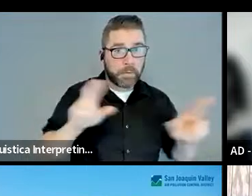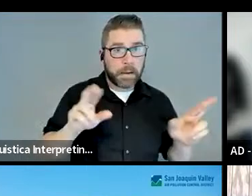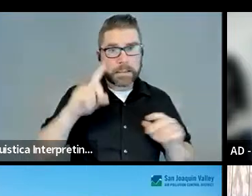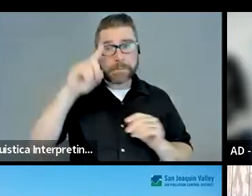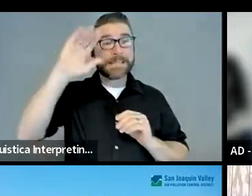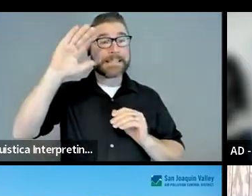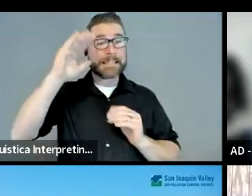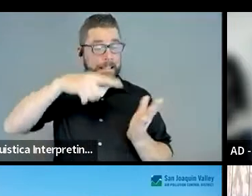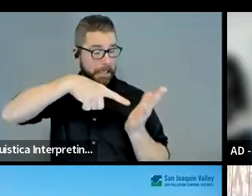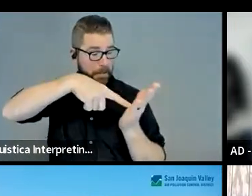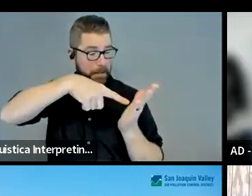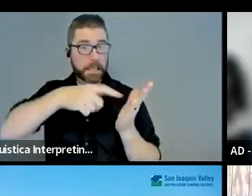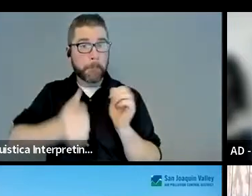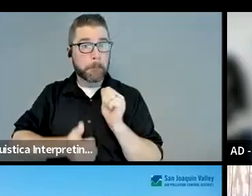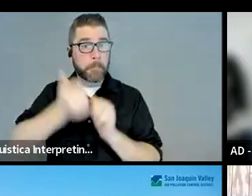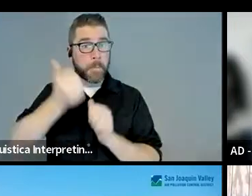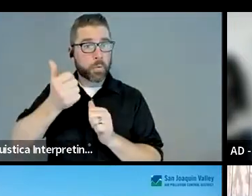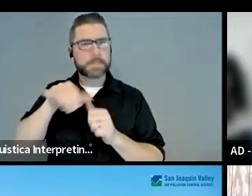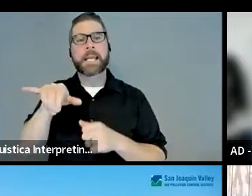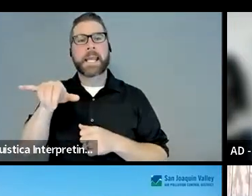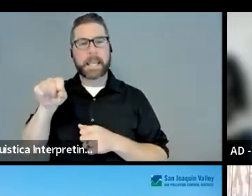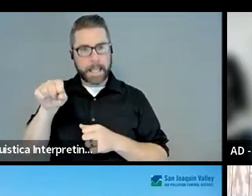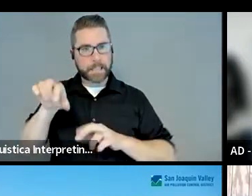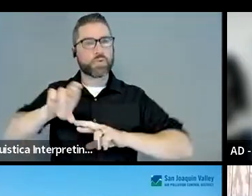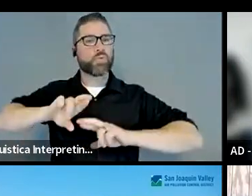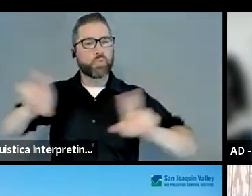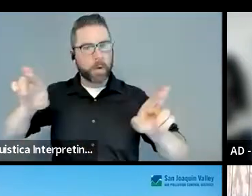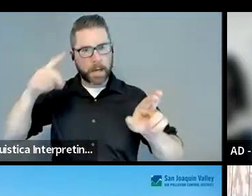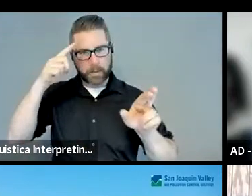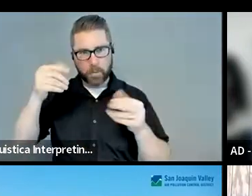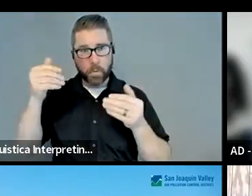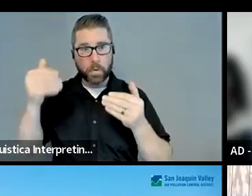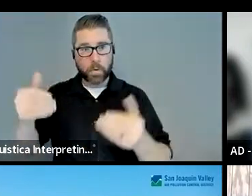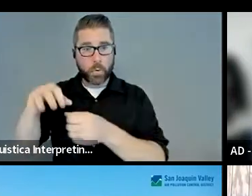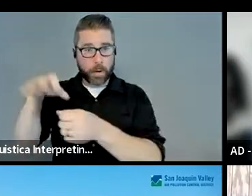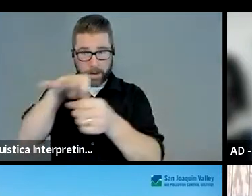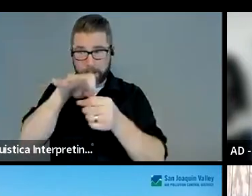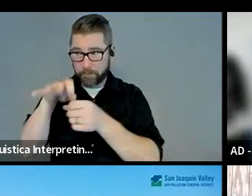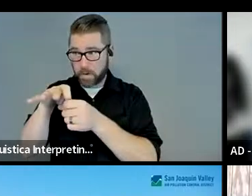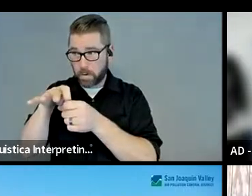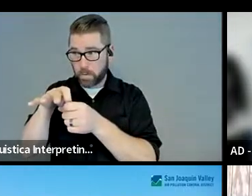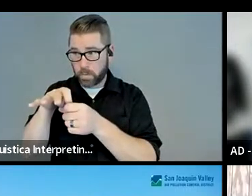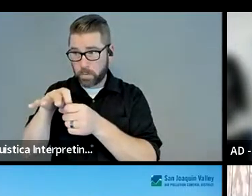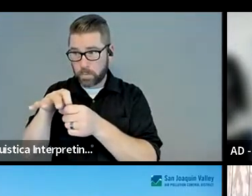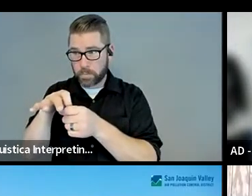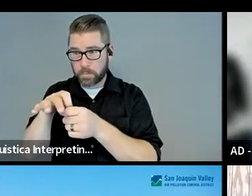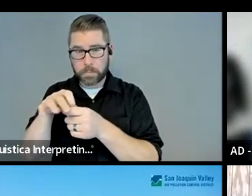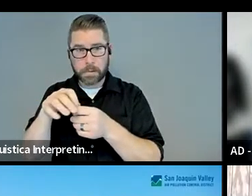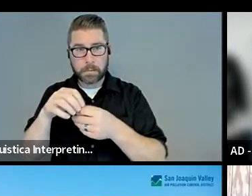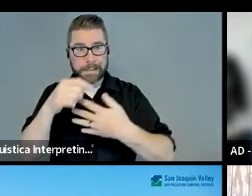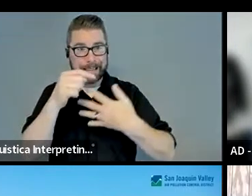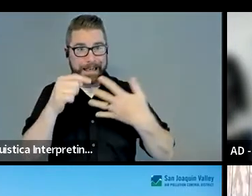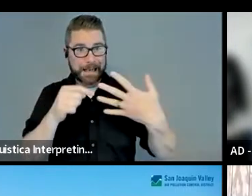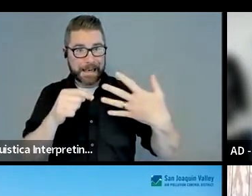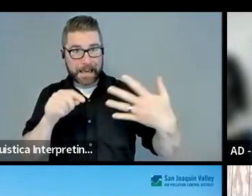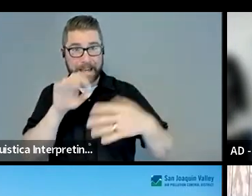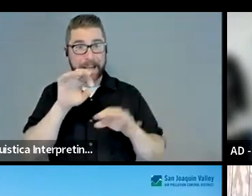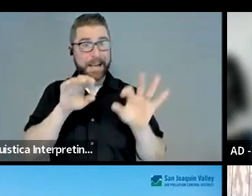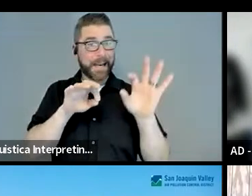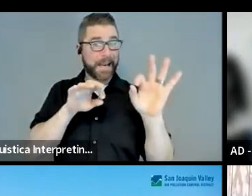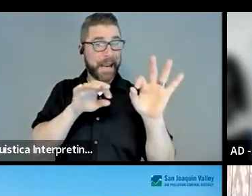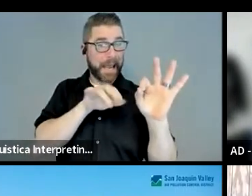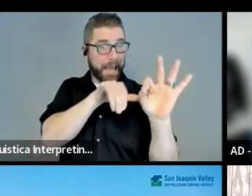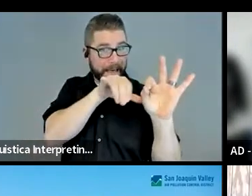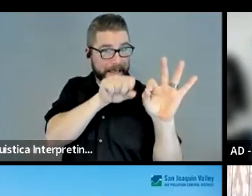majority are ready to go for a vote. So we had 9 yeses and 6 nos. So at